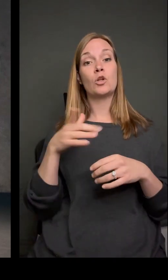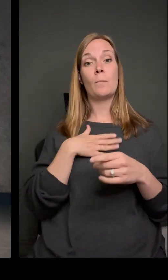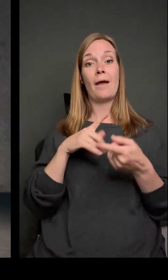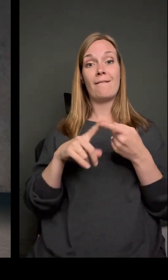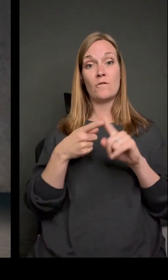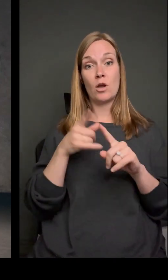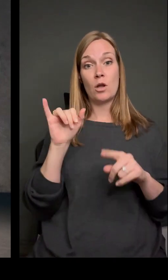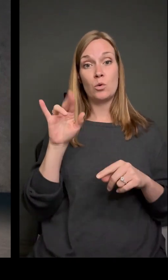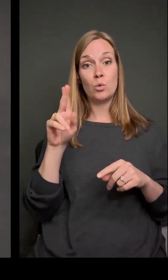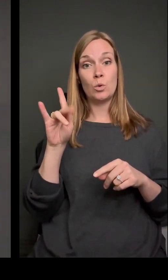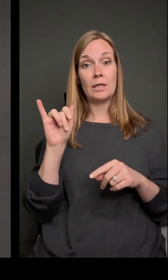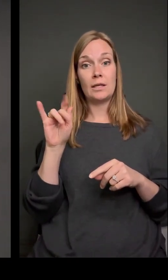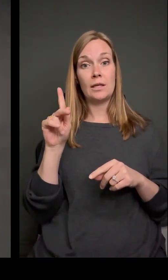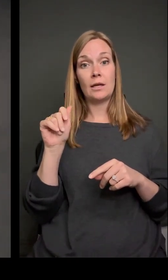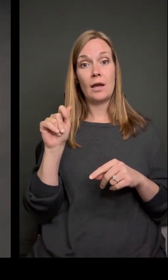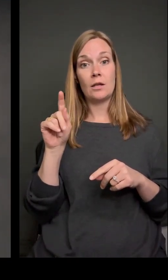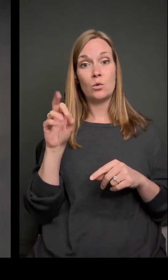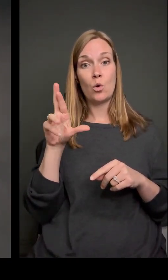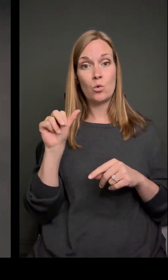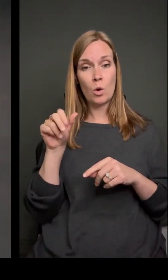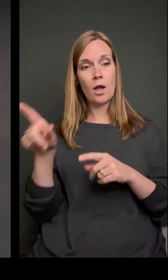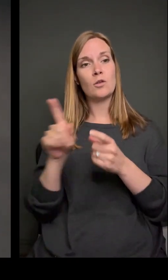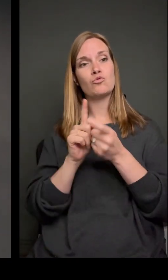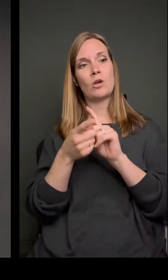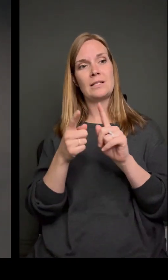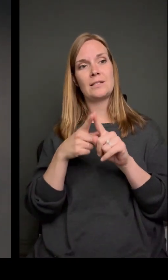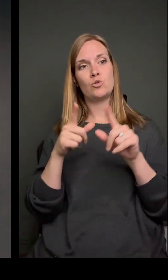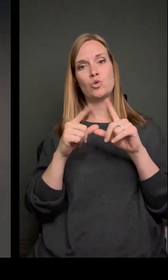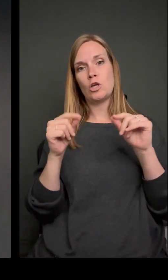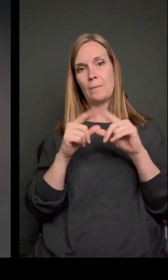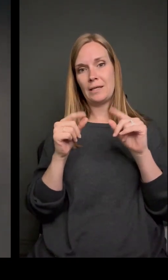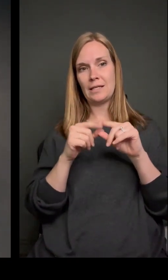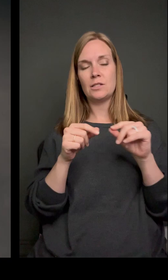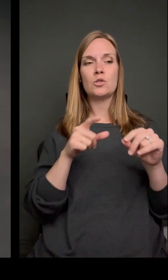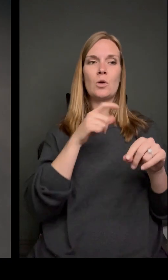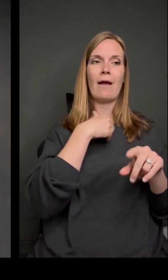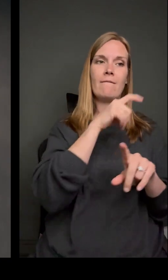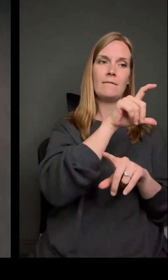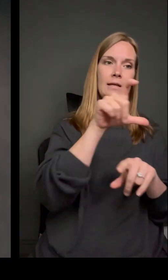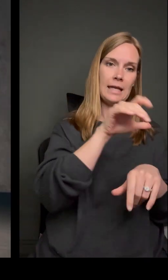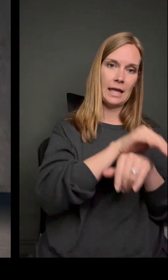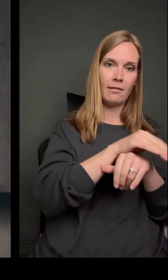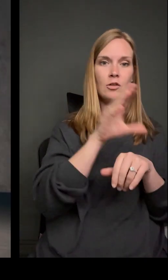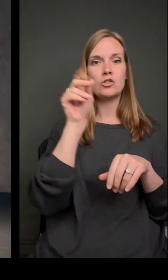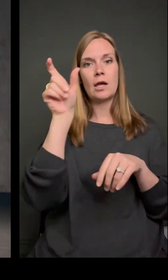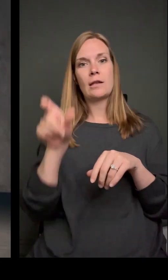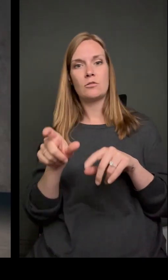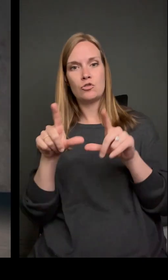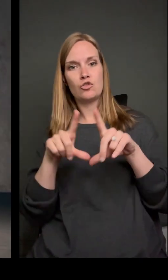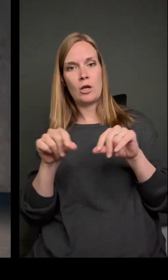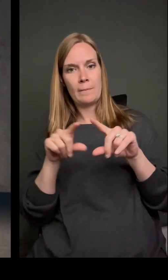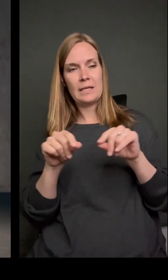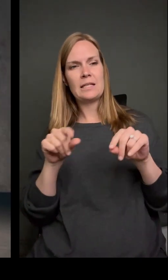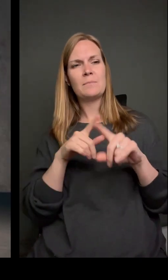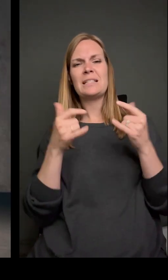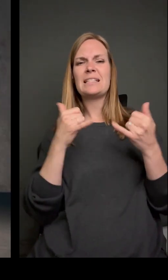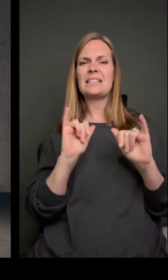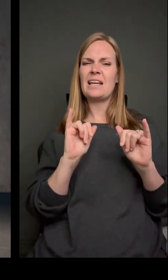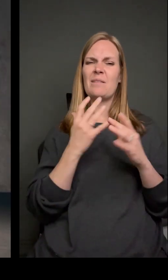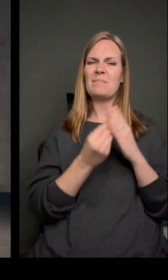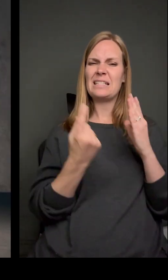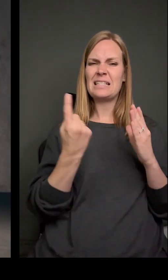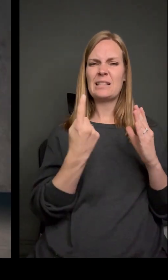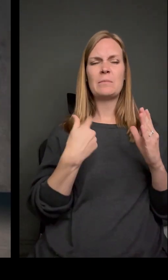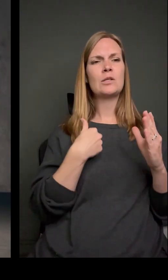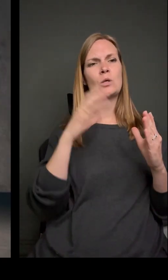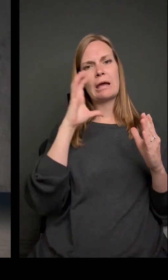Yuki Kadoya translated it into Japanese. I think you'd see it's in Japanese on one side and in English on the other, but it still seemed to be missing something. So I found a friend